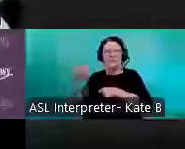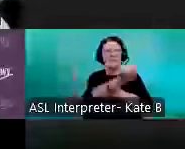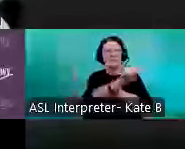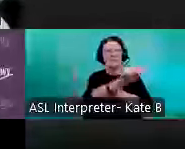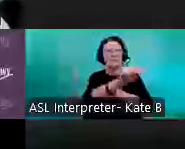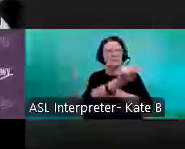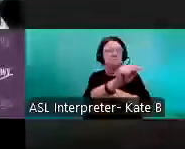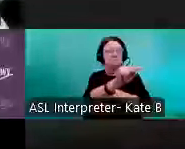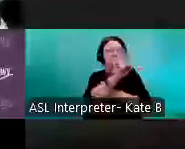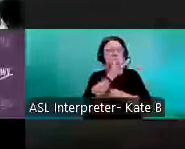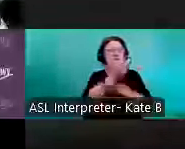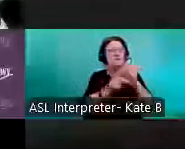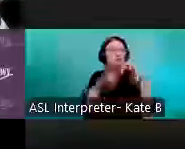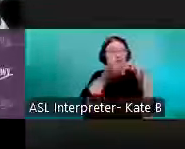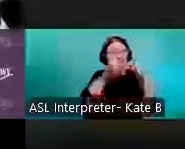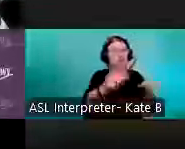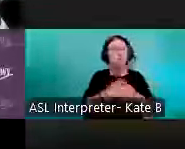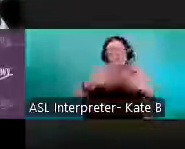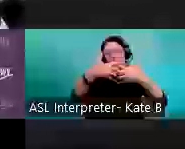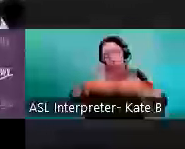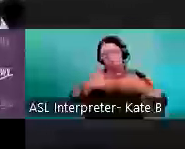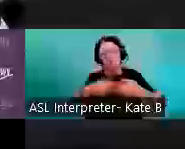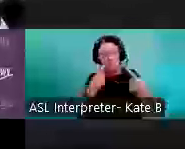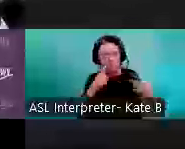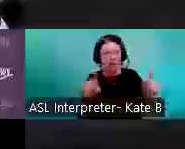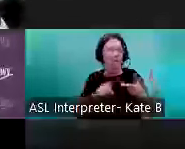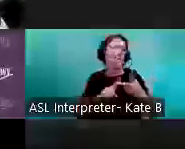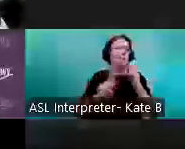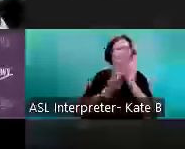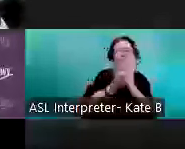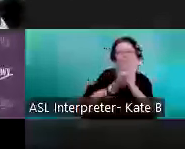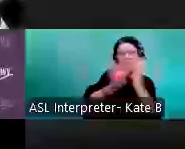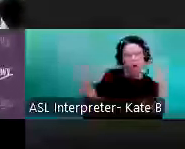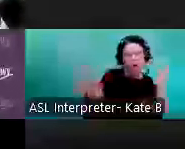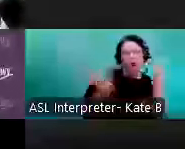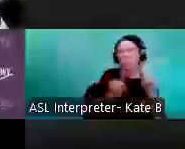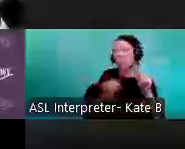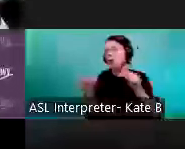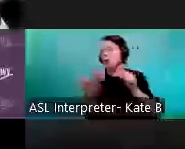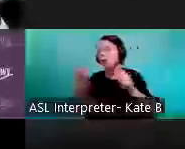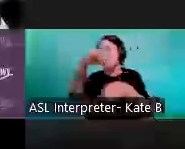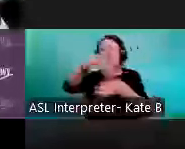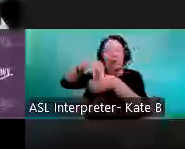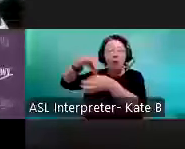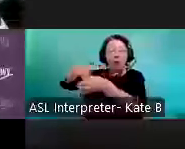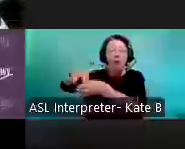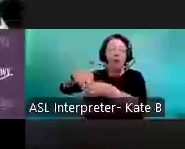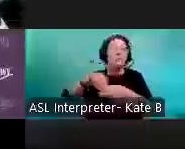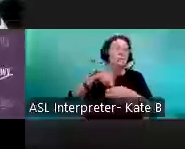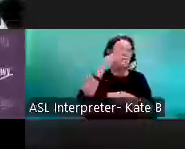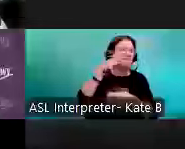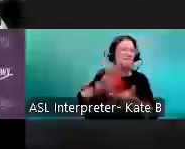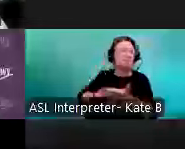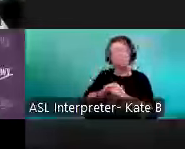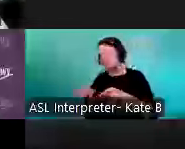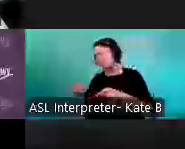that things are working smoothly, that people are able to access the polling place, register if they need to, get